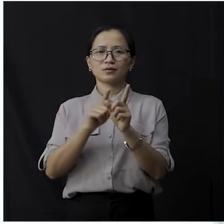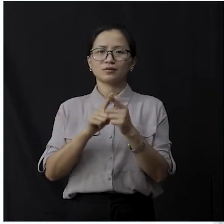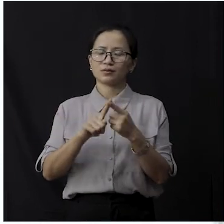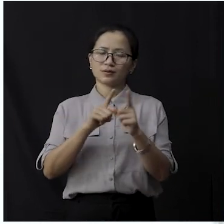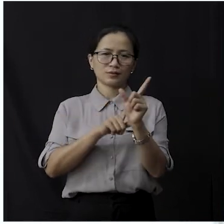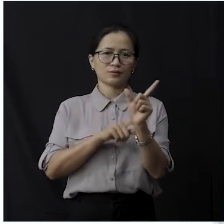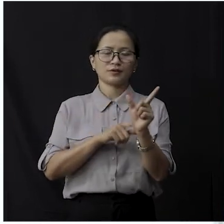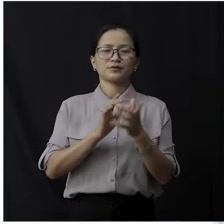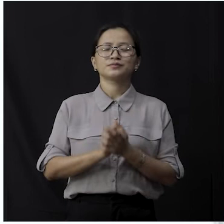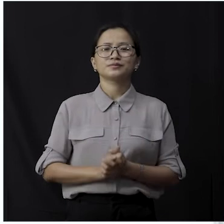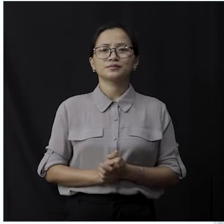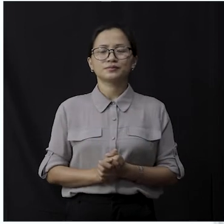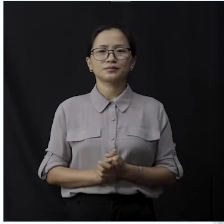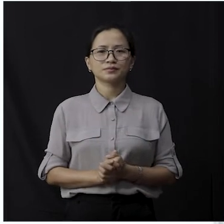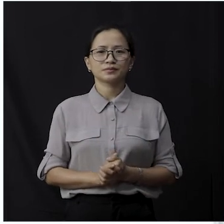Valley,